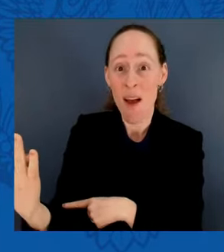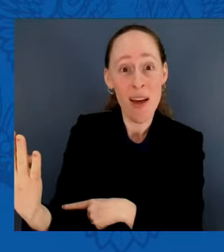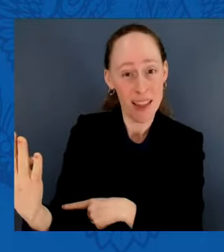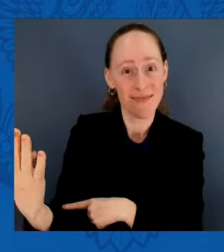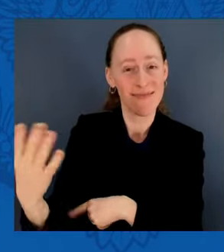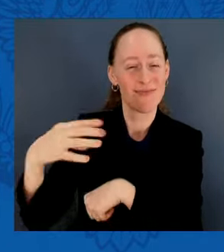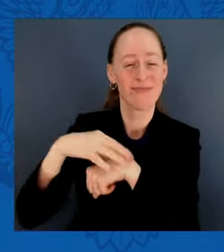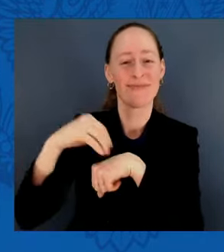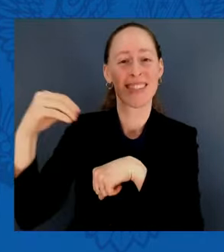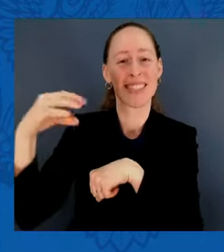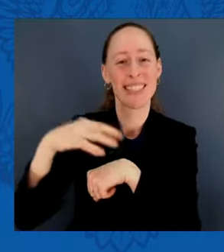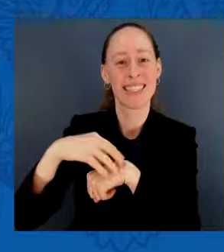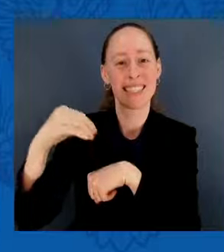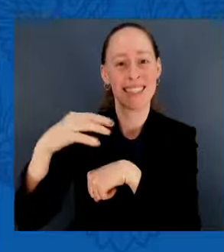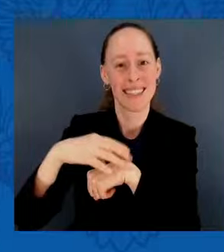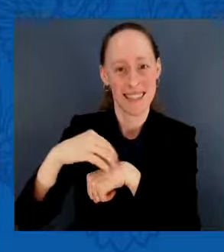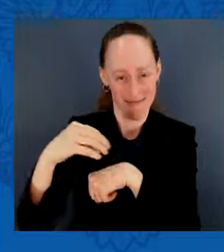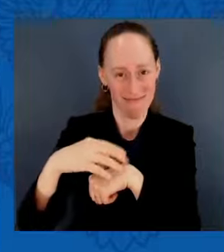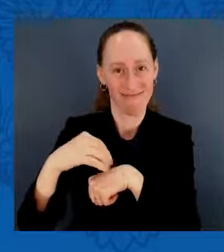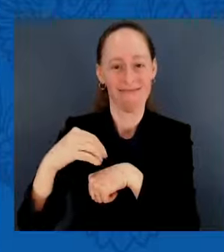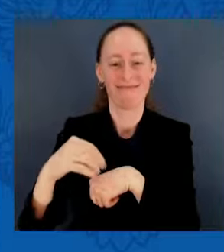up.